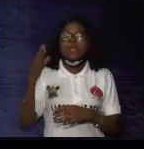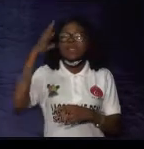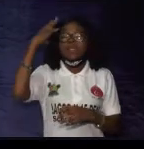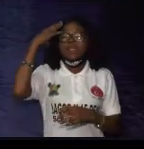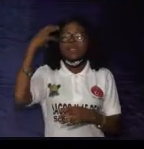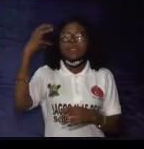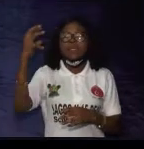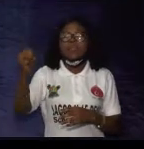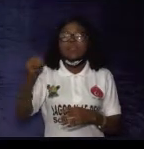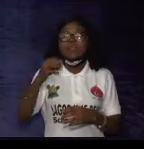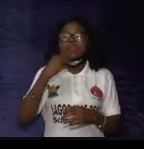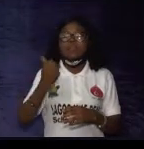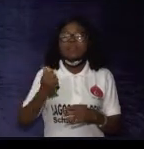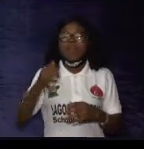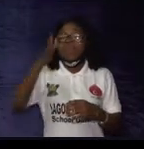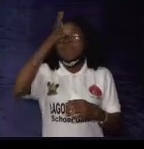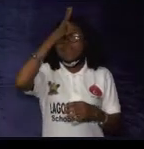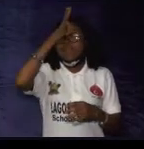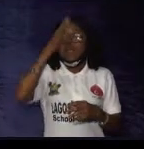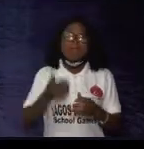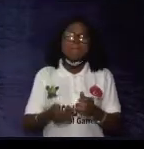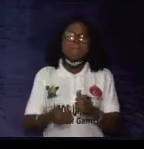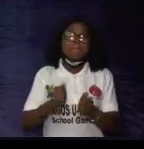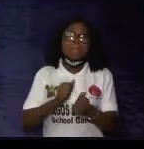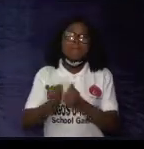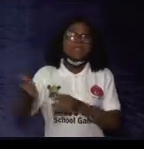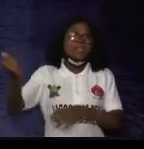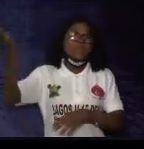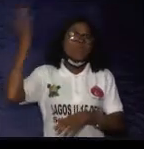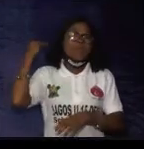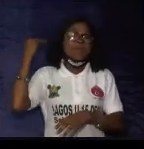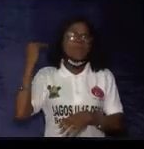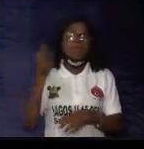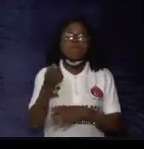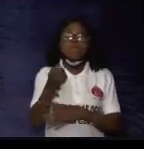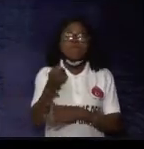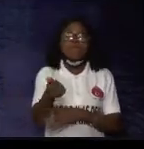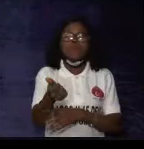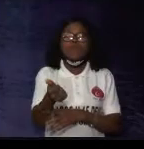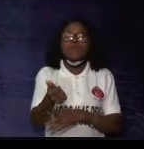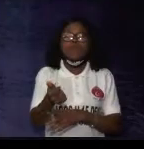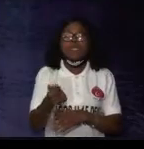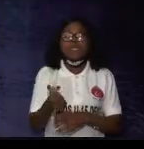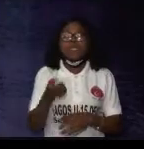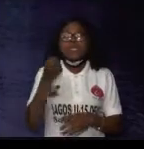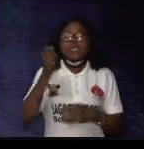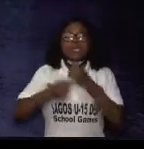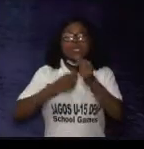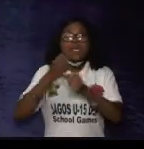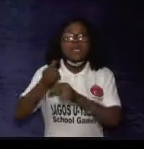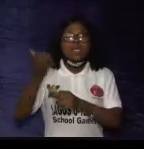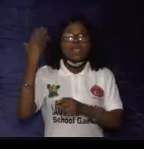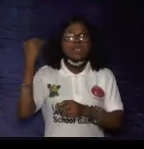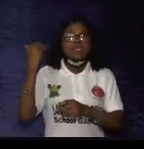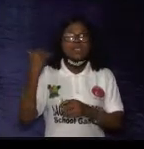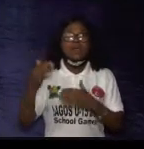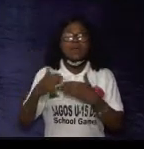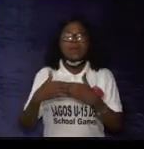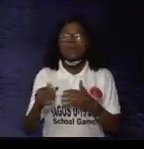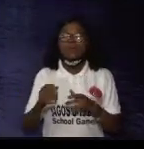His father passed away 2 years ago. We are talking about somebody that died. So your sentence should be in that line